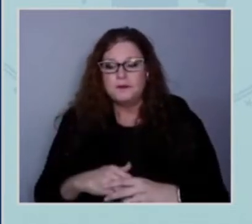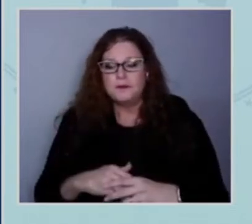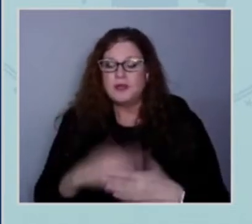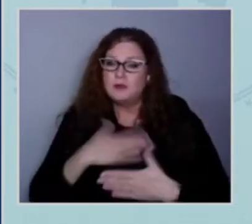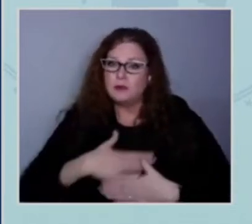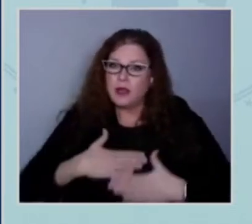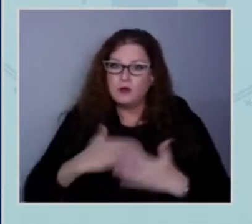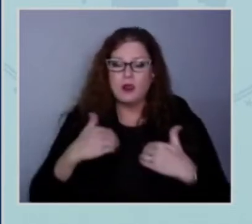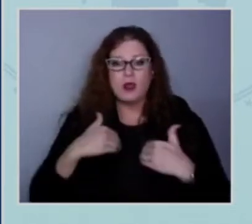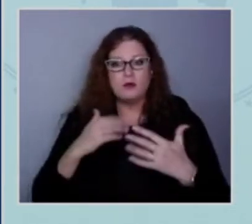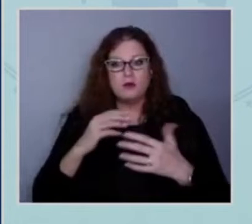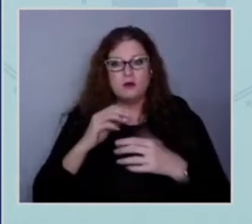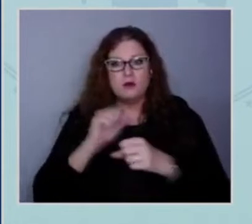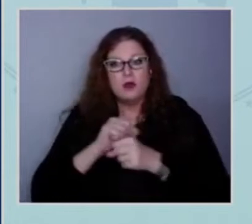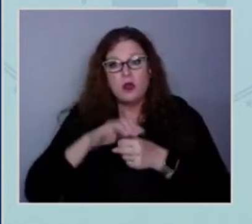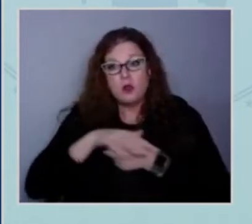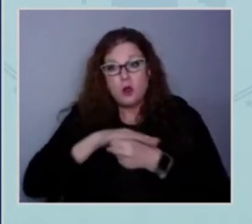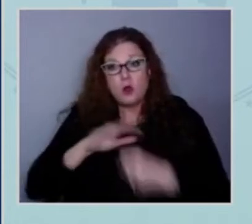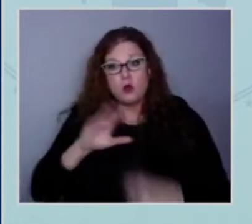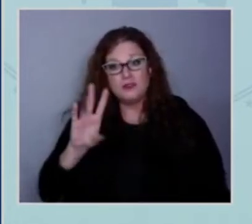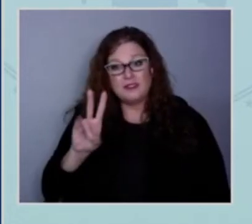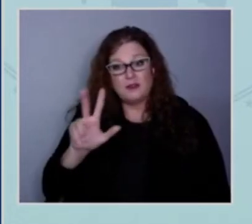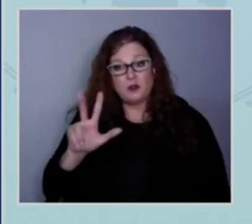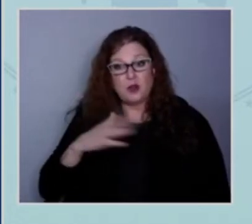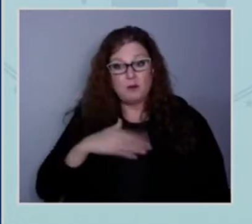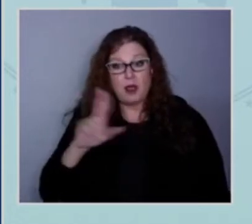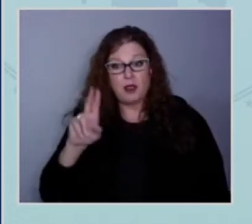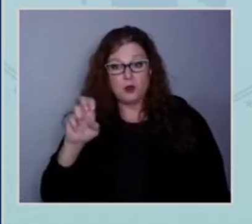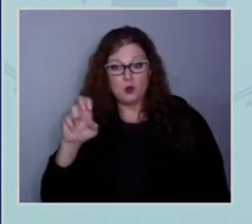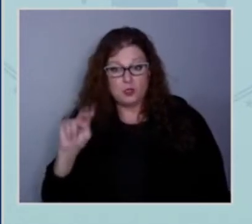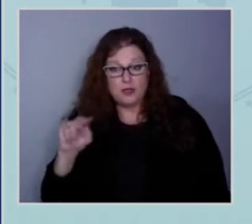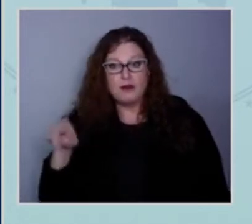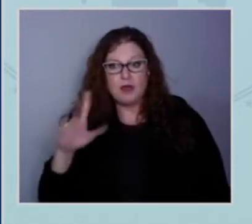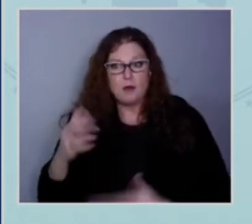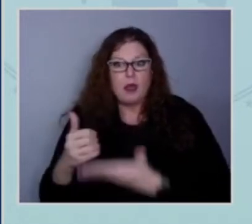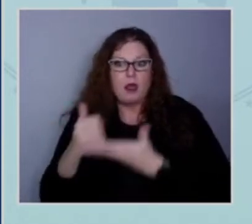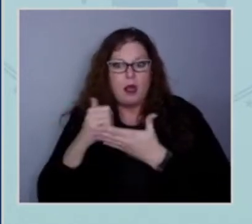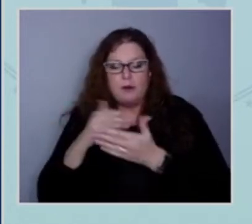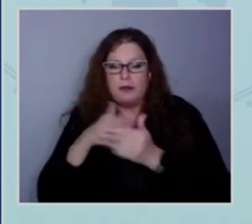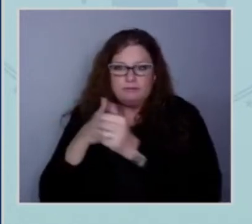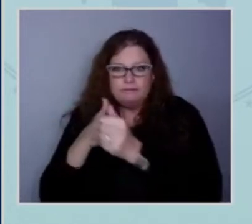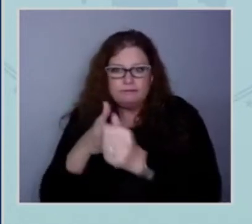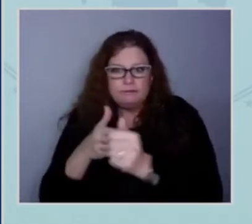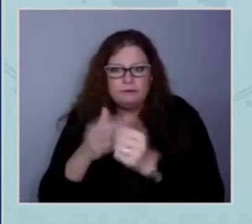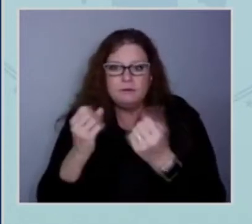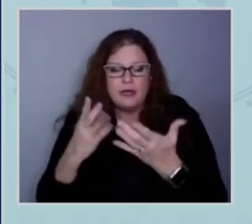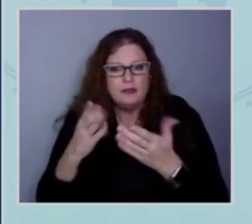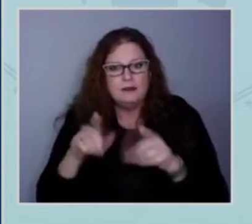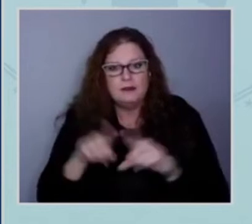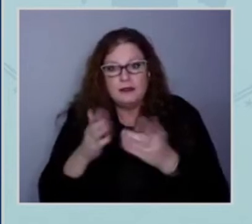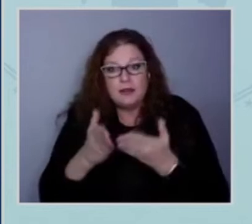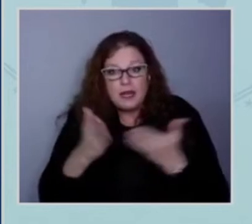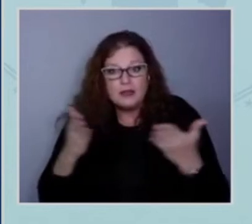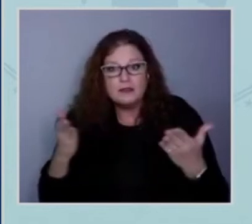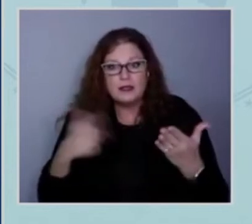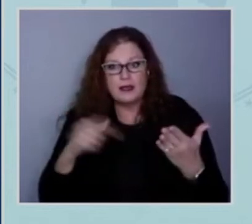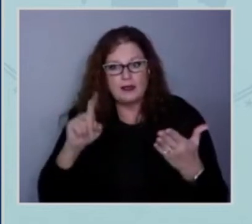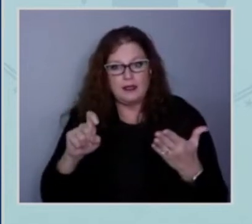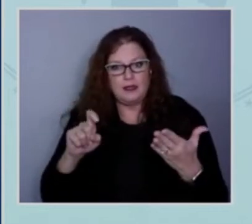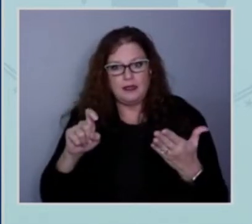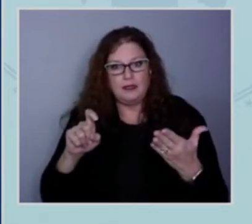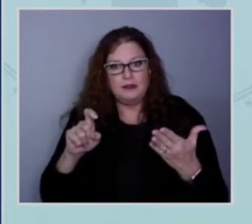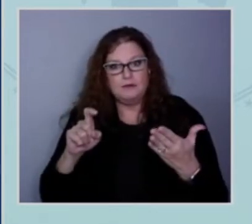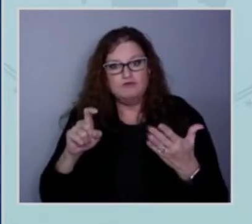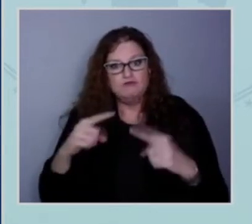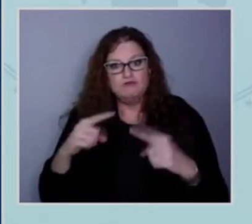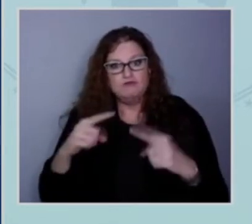even do that for them. And it's just been such a pleasure to have worked with Local 73, the union, because they have been helping